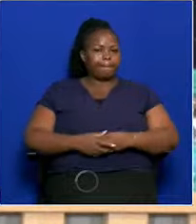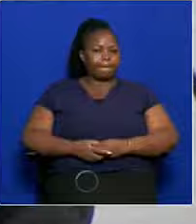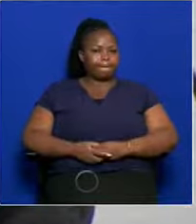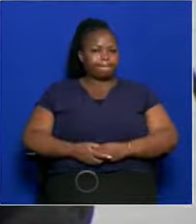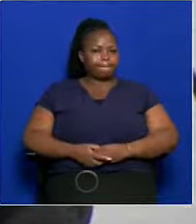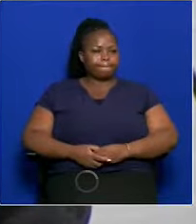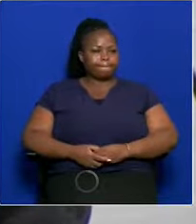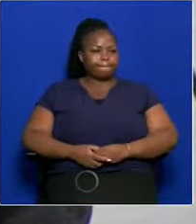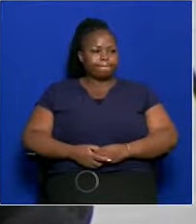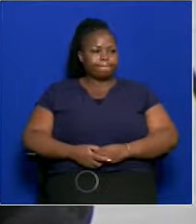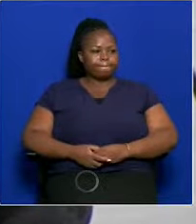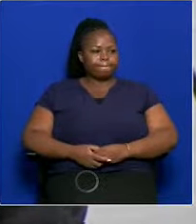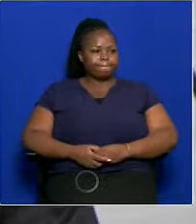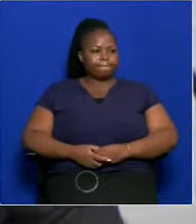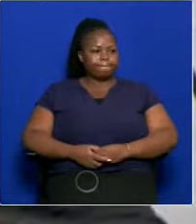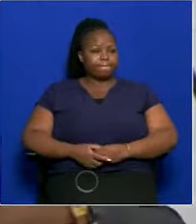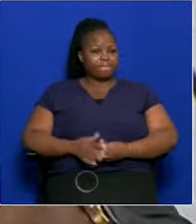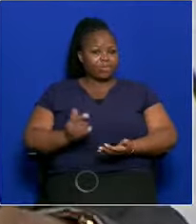Of the chats. Yes.